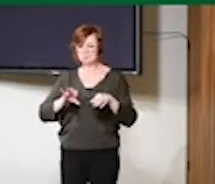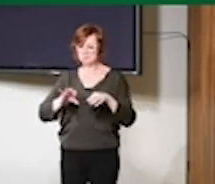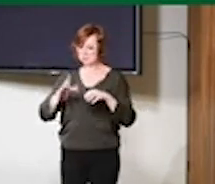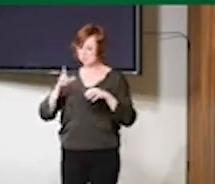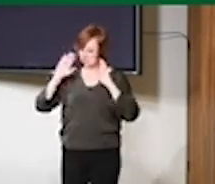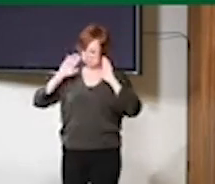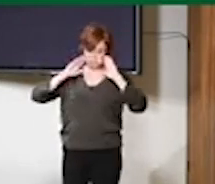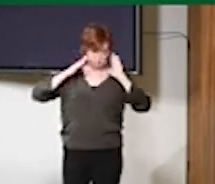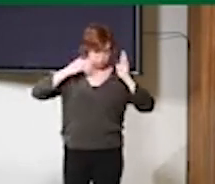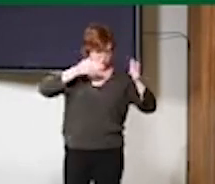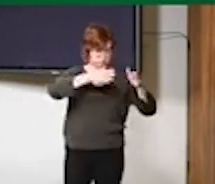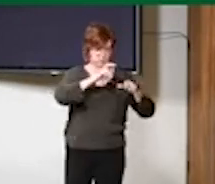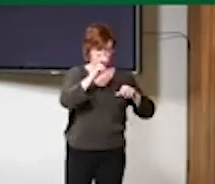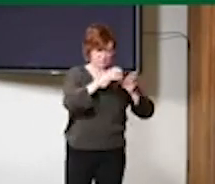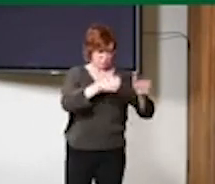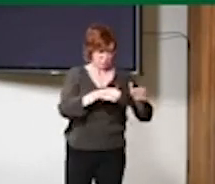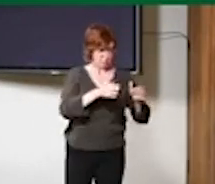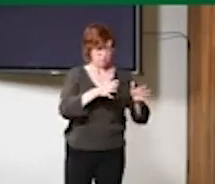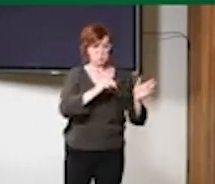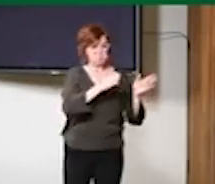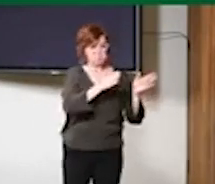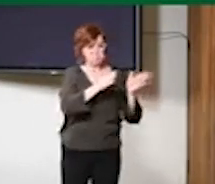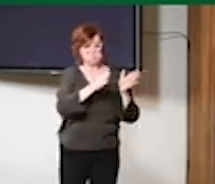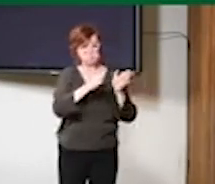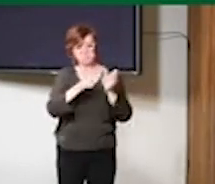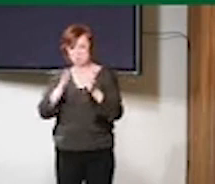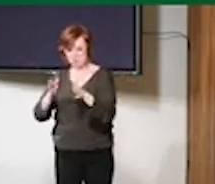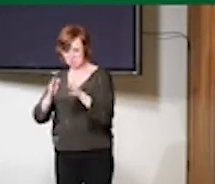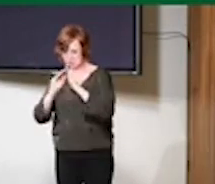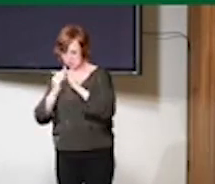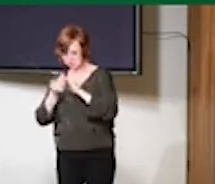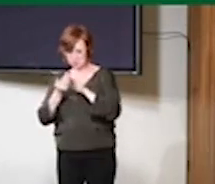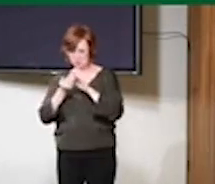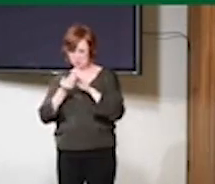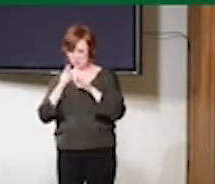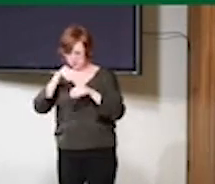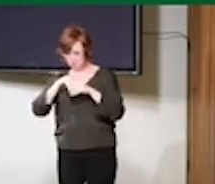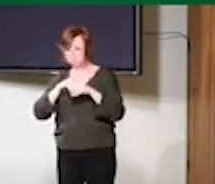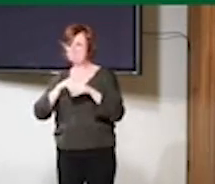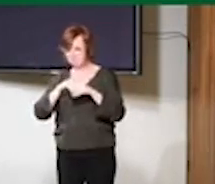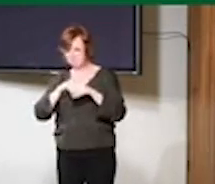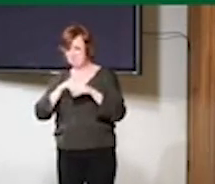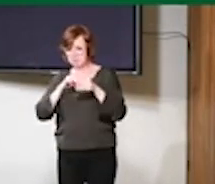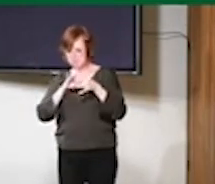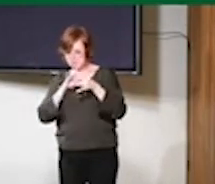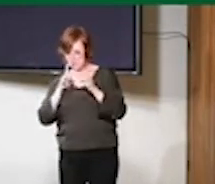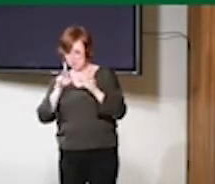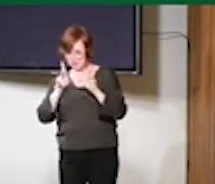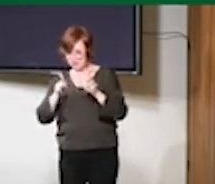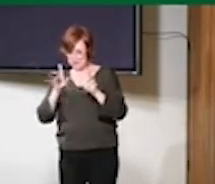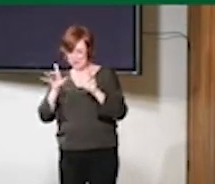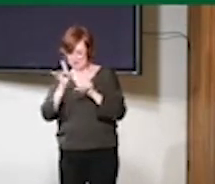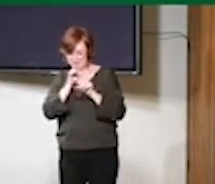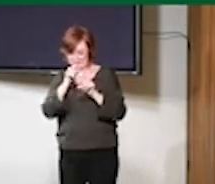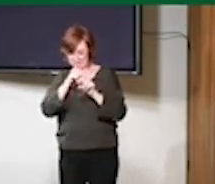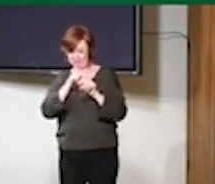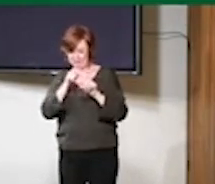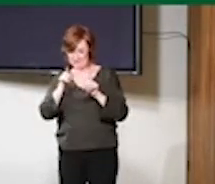into those that have symptoms and have been in contact with someone that has tested positive